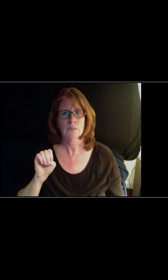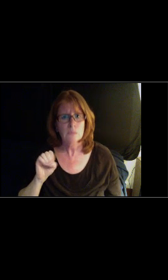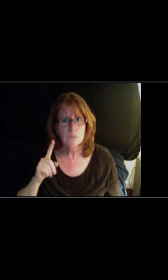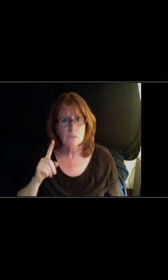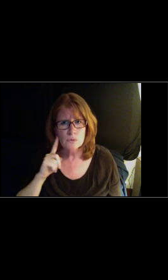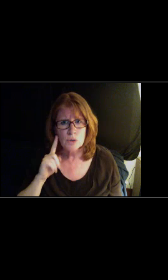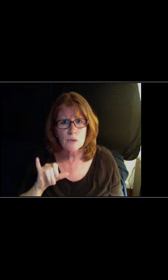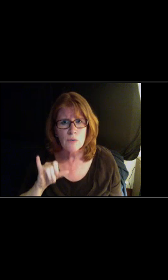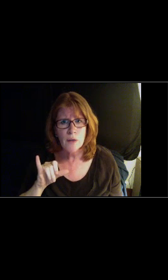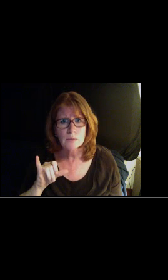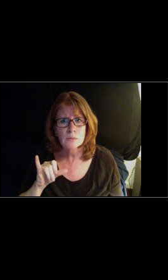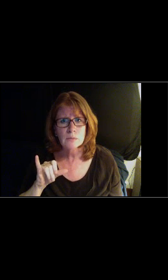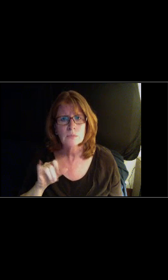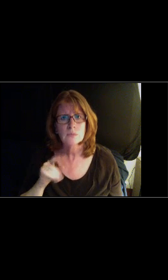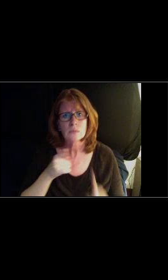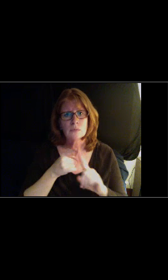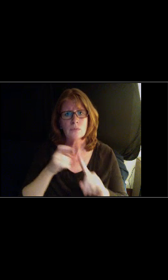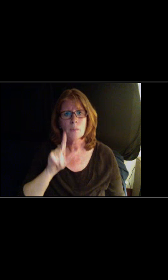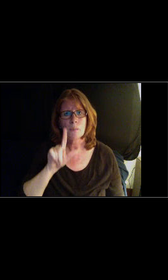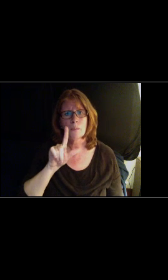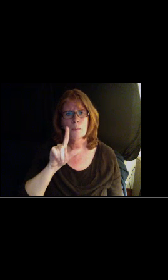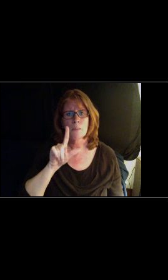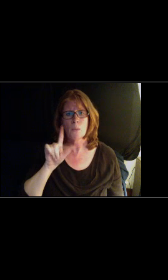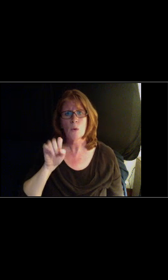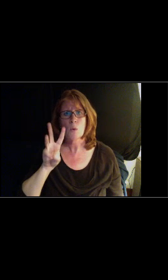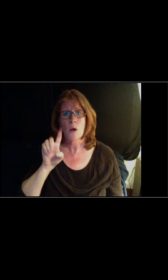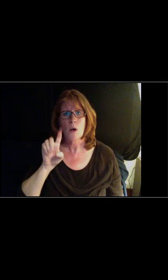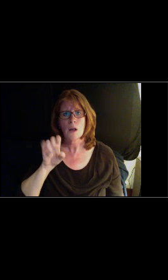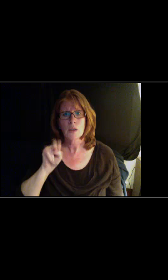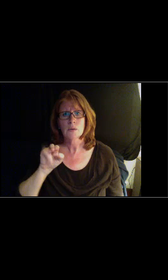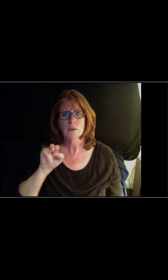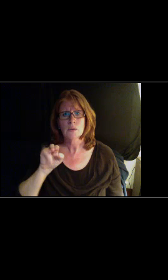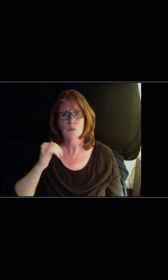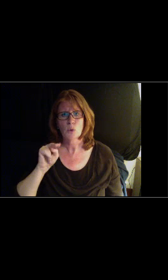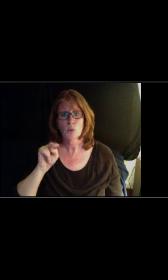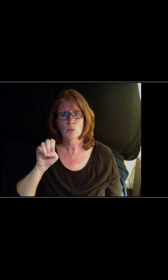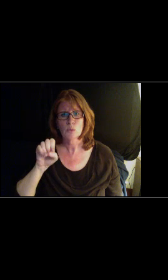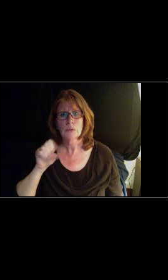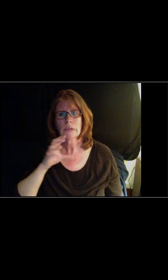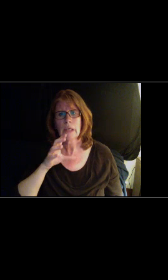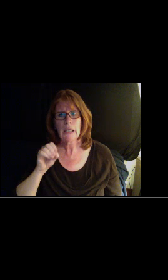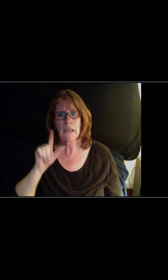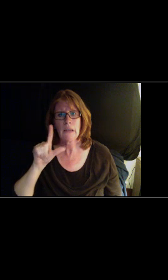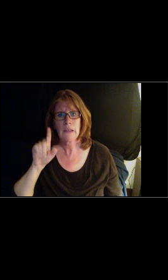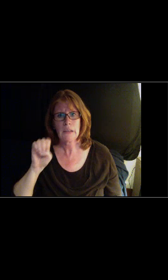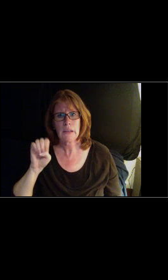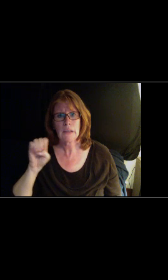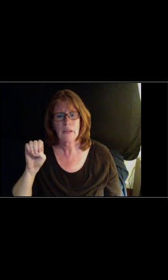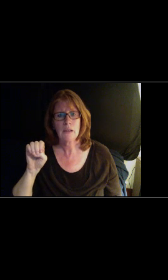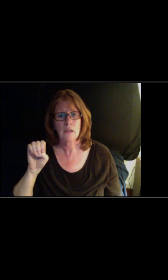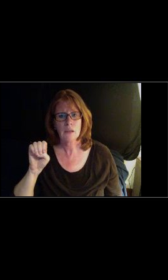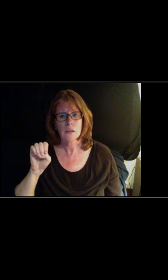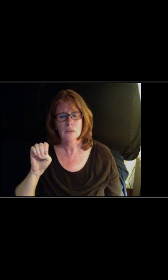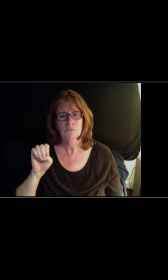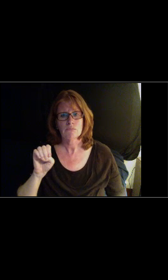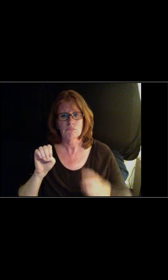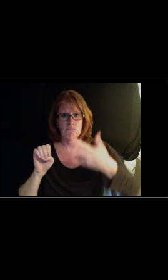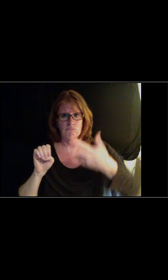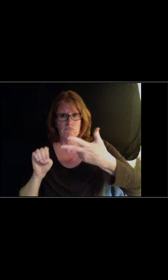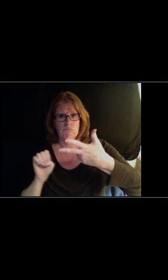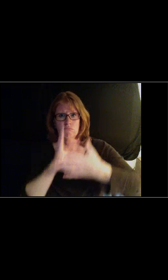So a popular topic in talking about roles is this role space. Llewellyn Jones and